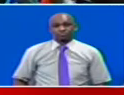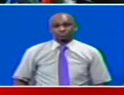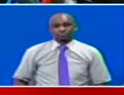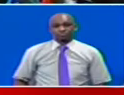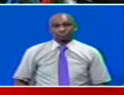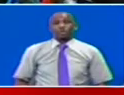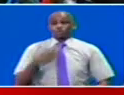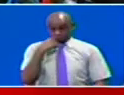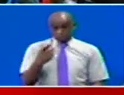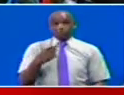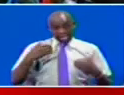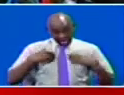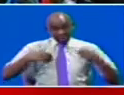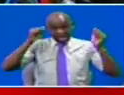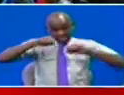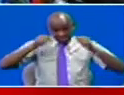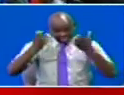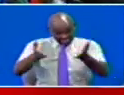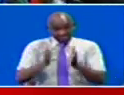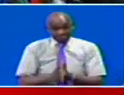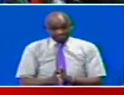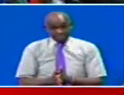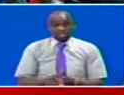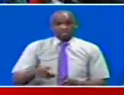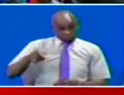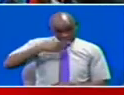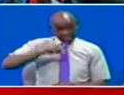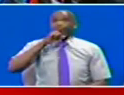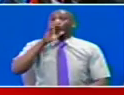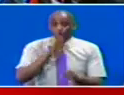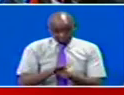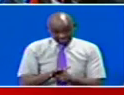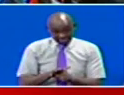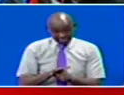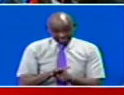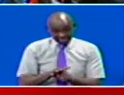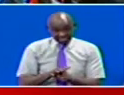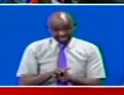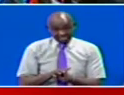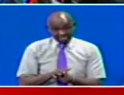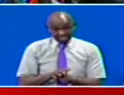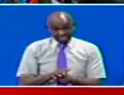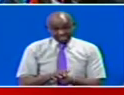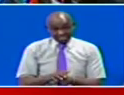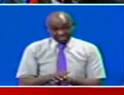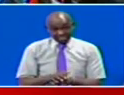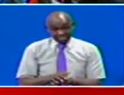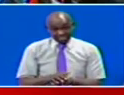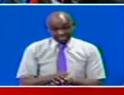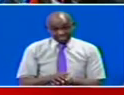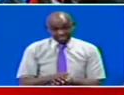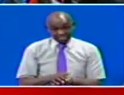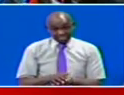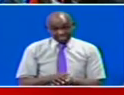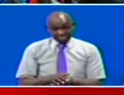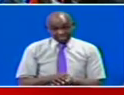So we have the agreement that we promised to put as